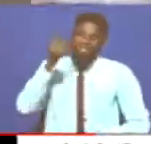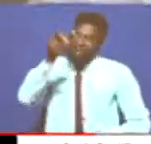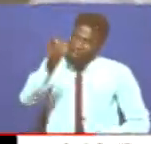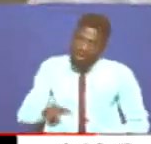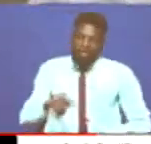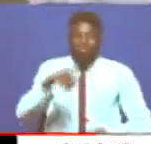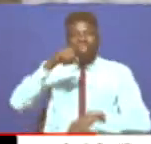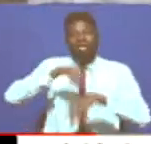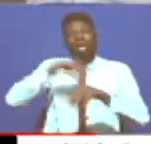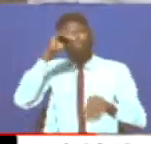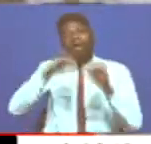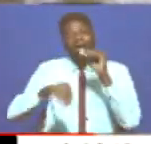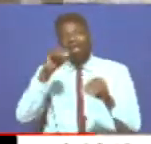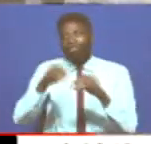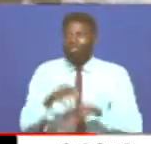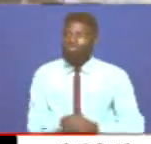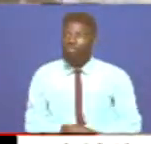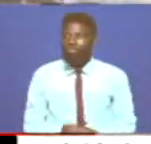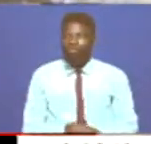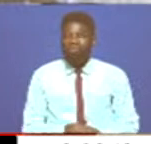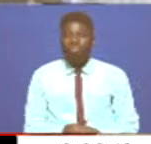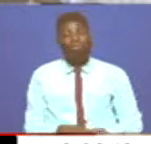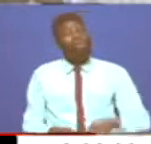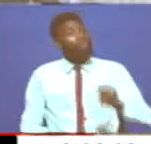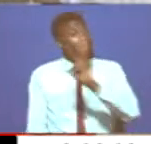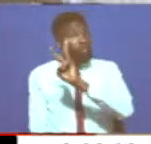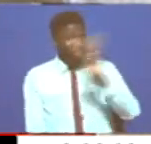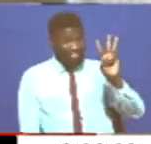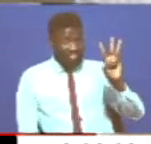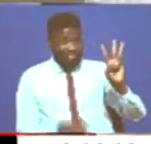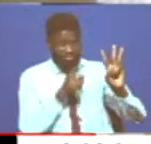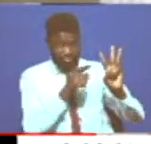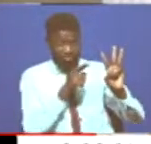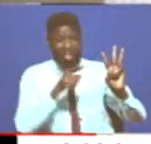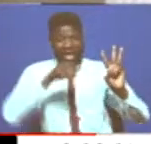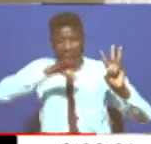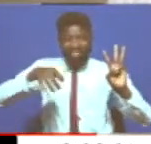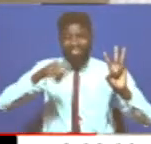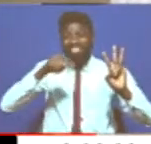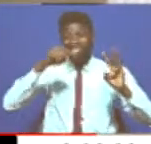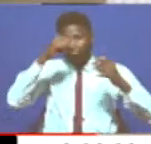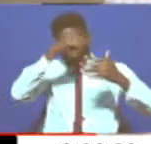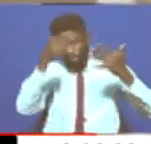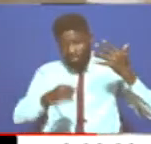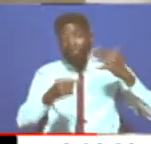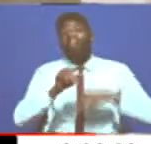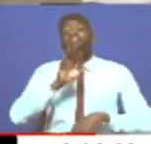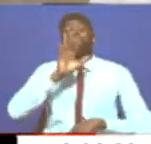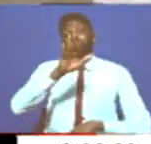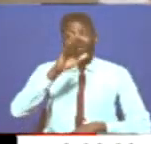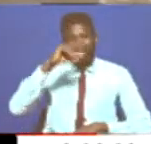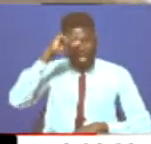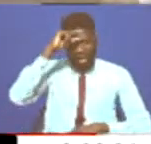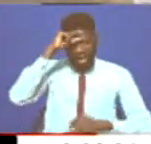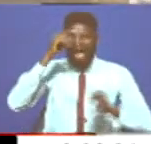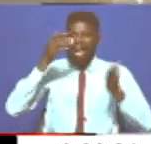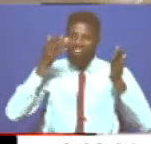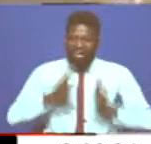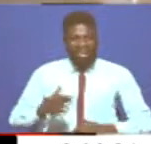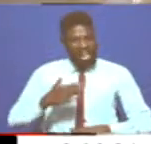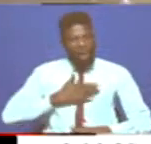poll. Western, tukiwa na kaunti zetu tano, magavana wetu wote